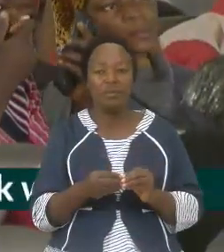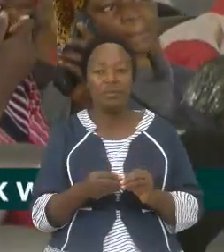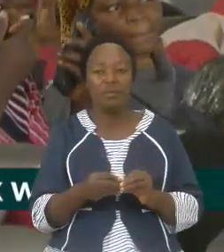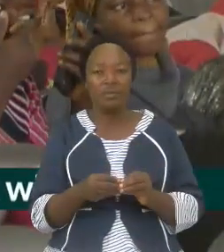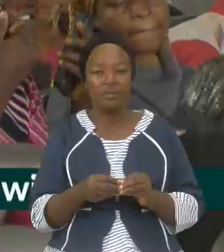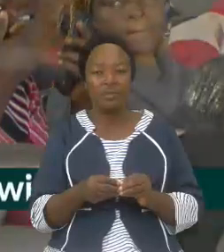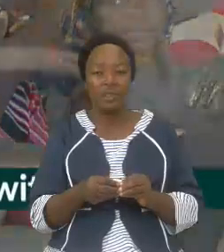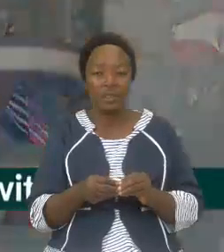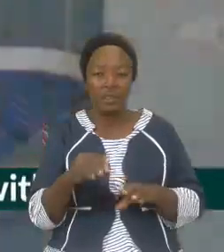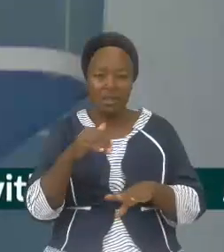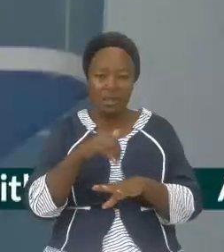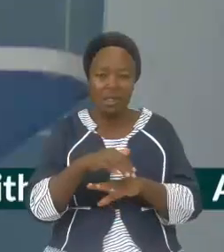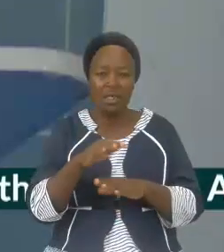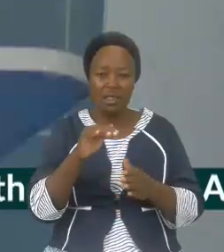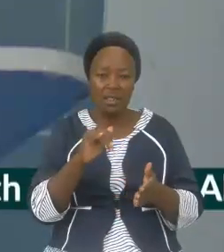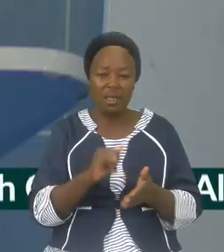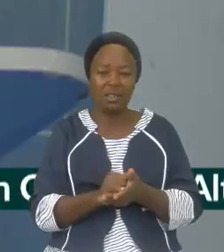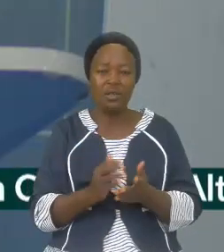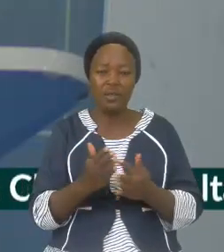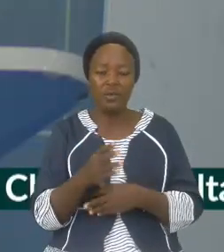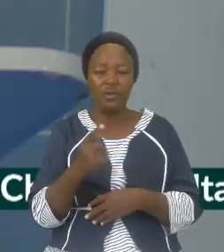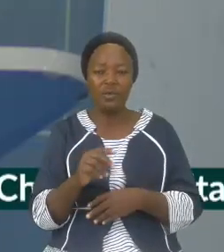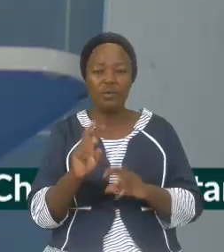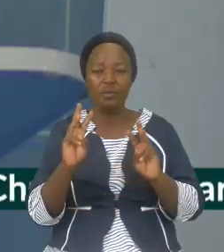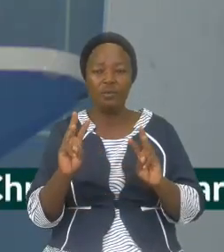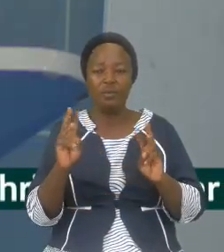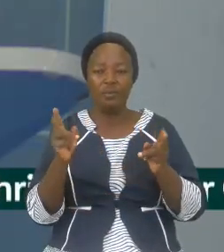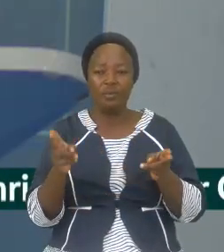onto us. Complete the particulars.